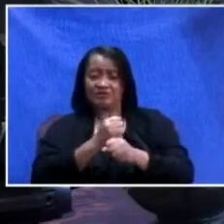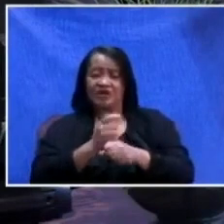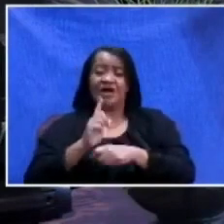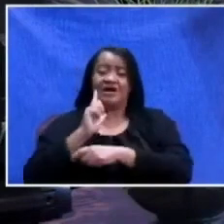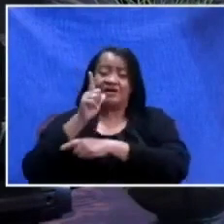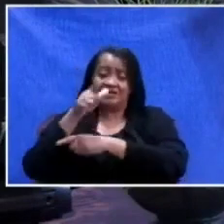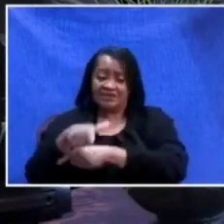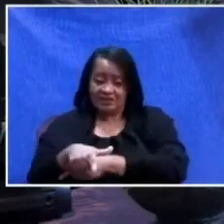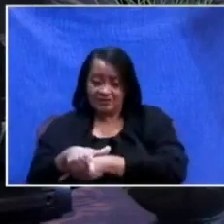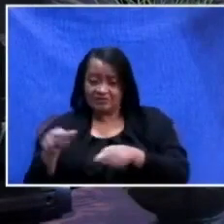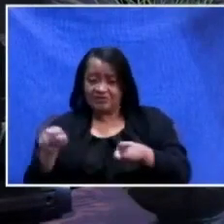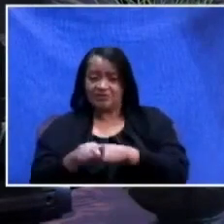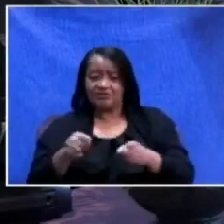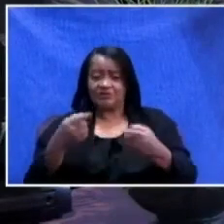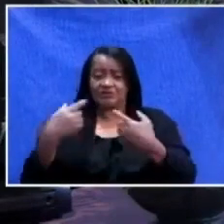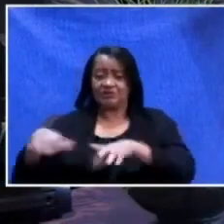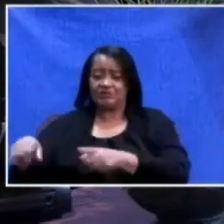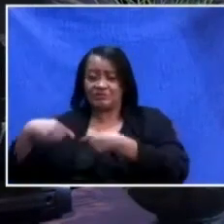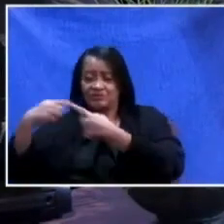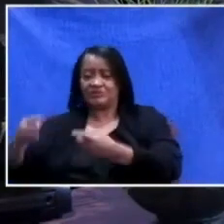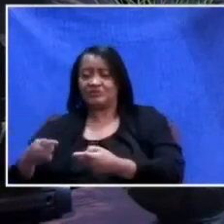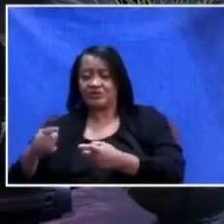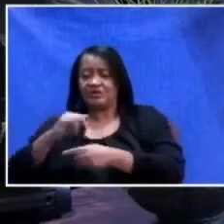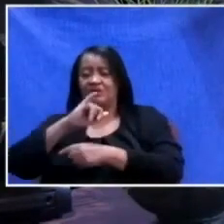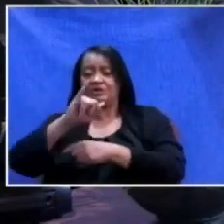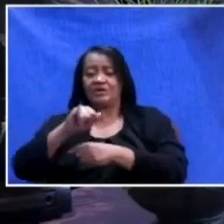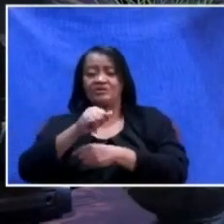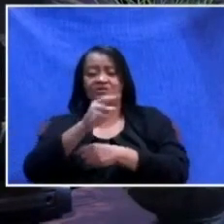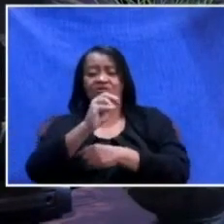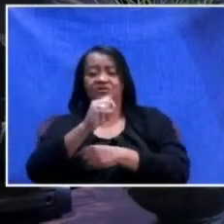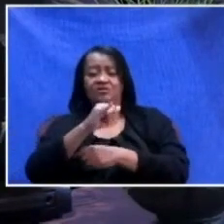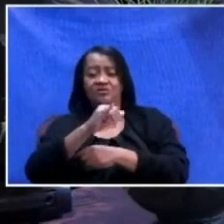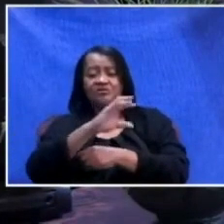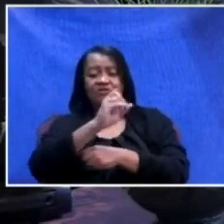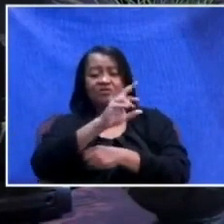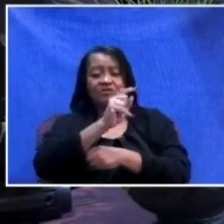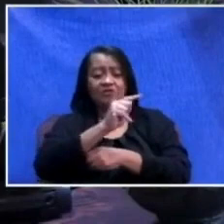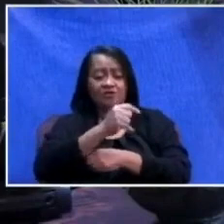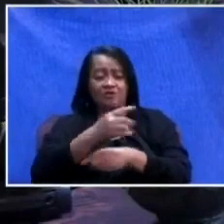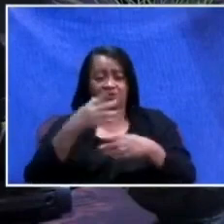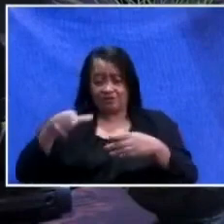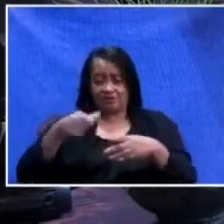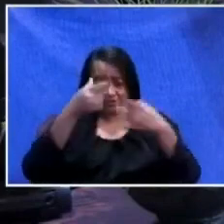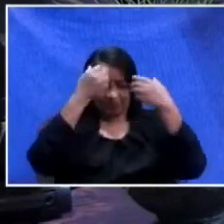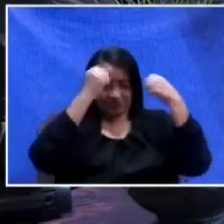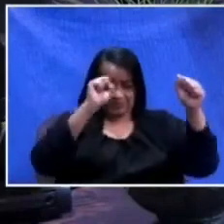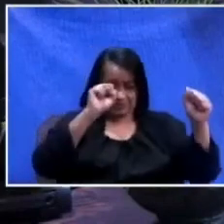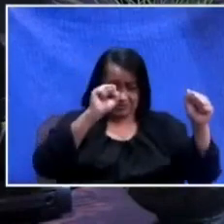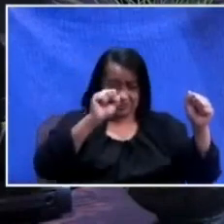later as I did when Jimmy Carter was president in